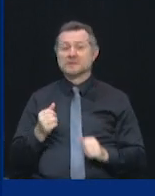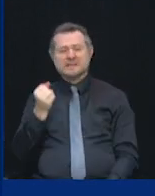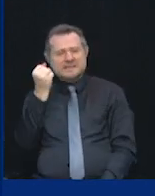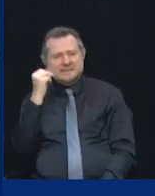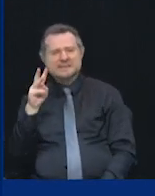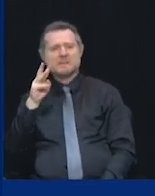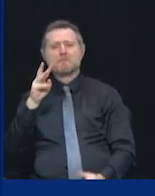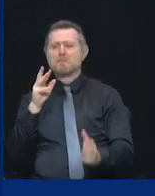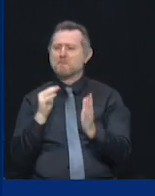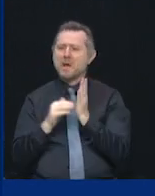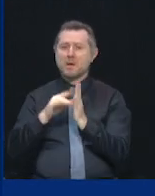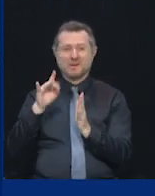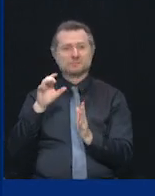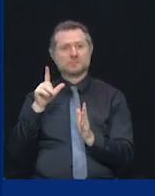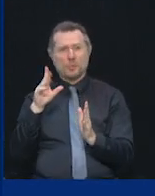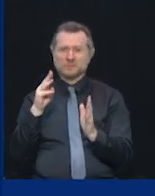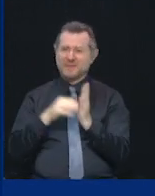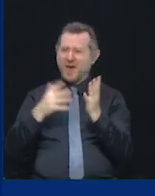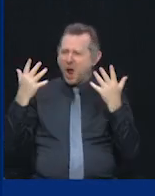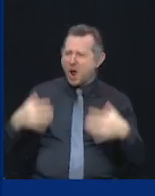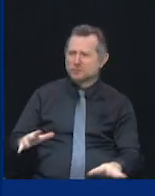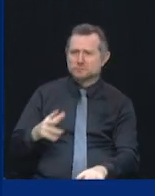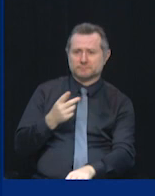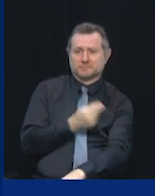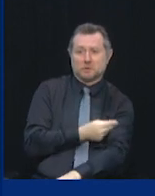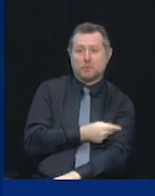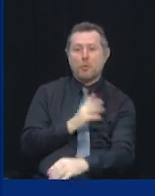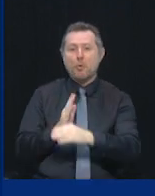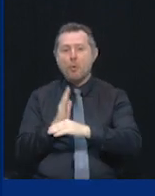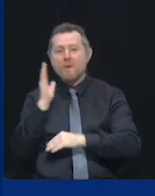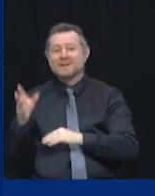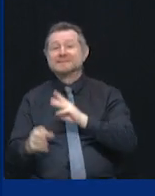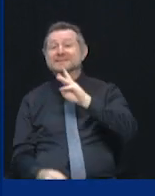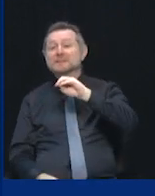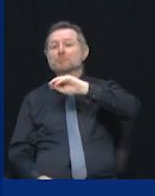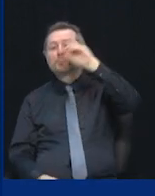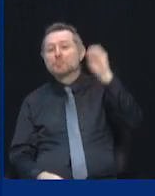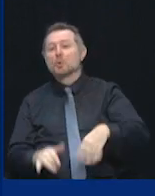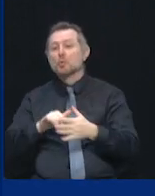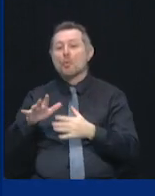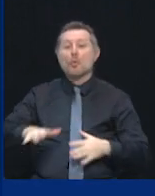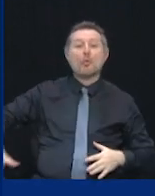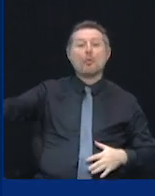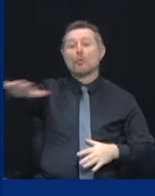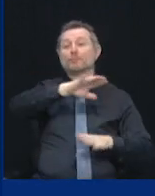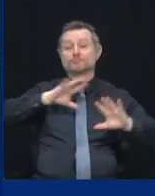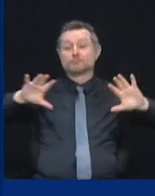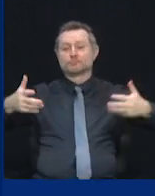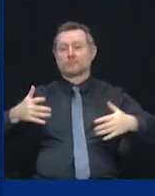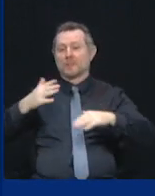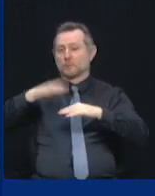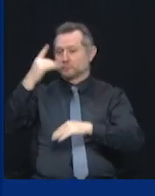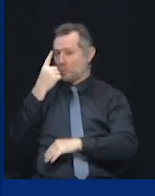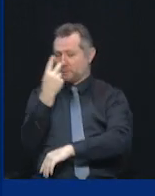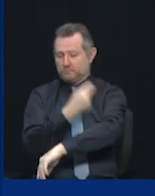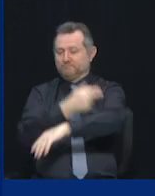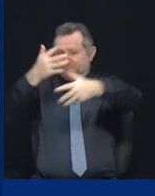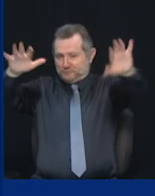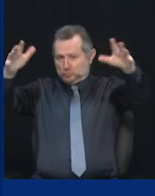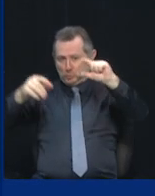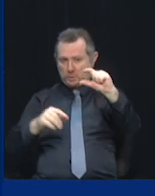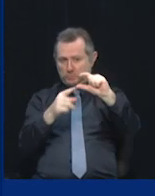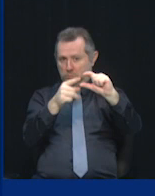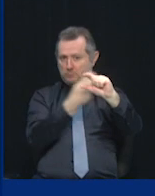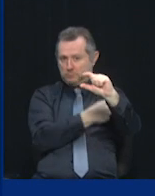over 60% of the population who had at least one shot, 48%